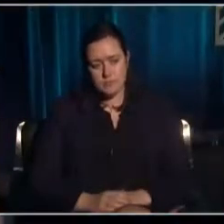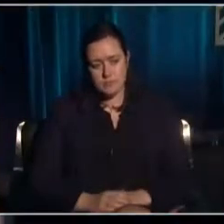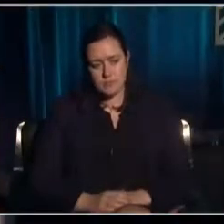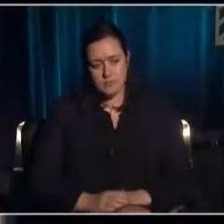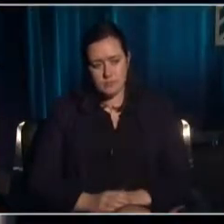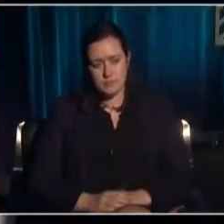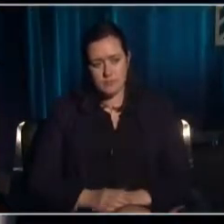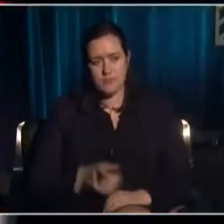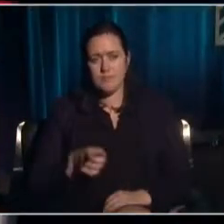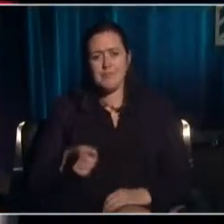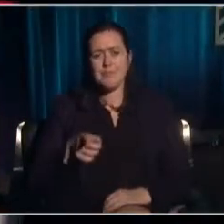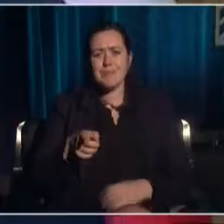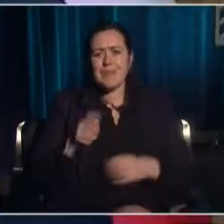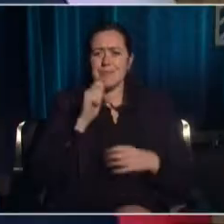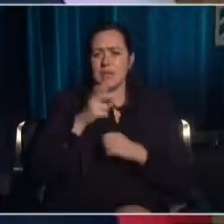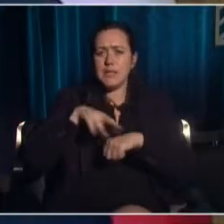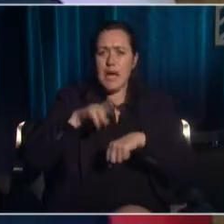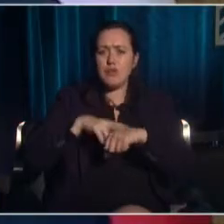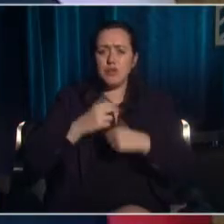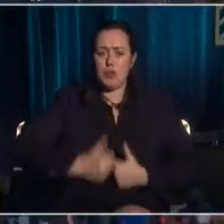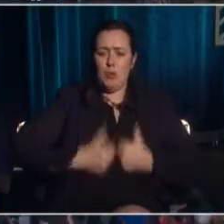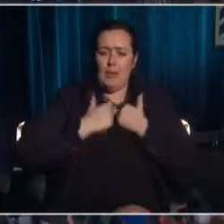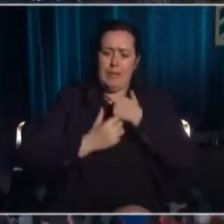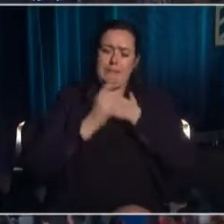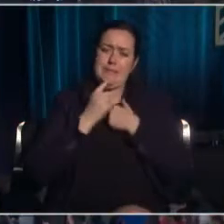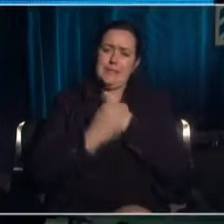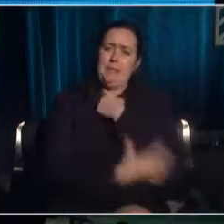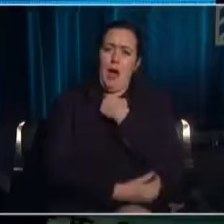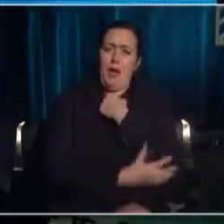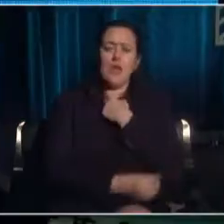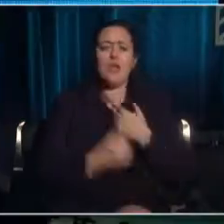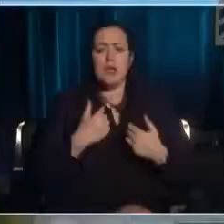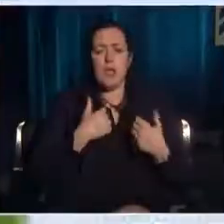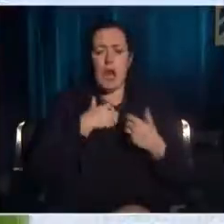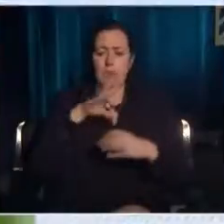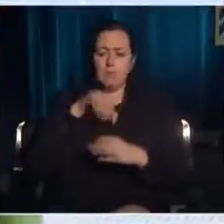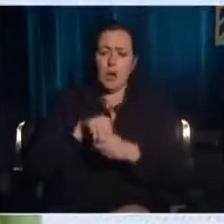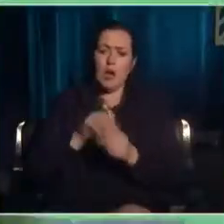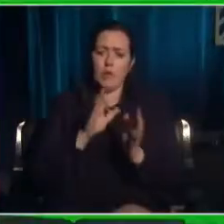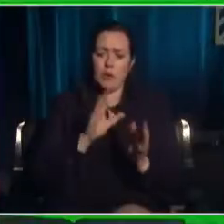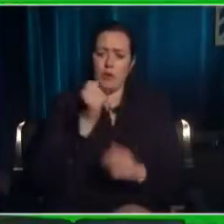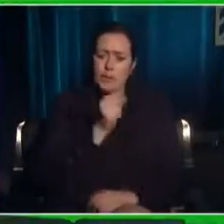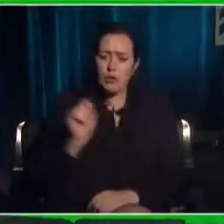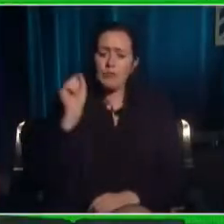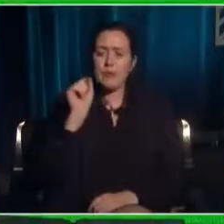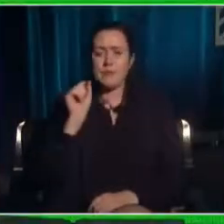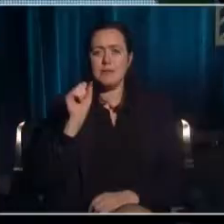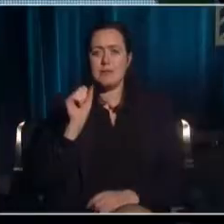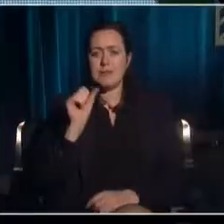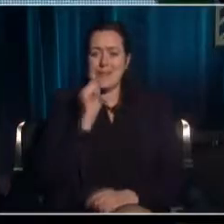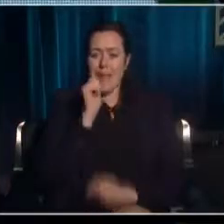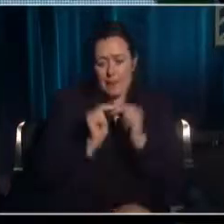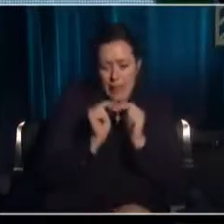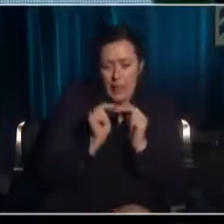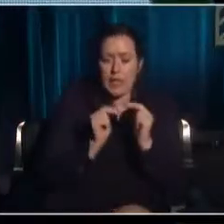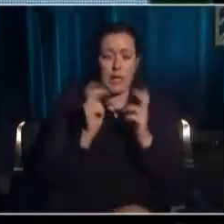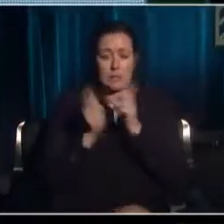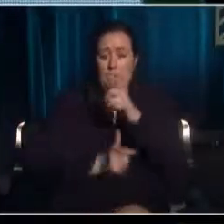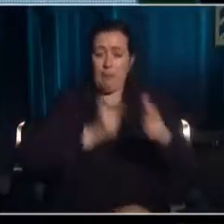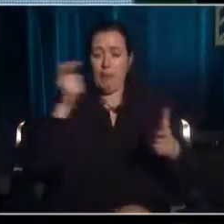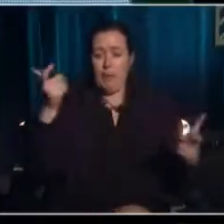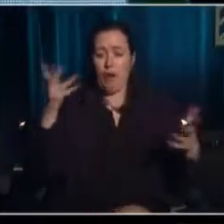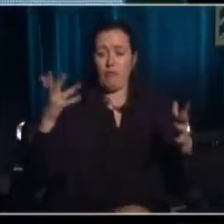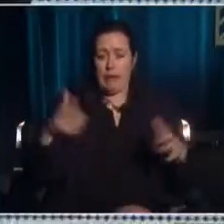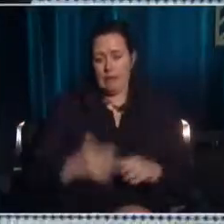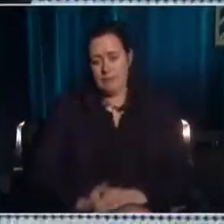extreme poverty, and I feel part of a movement that is not just building, it is huge already. I look